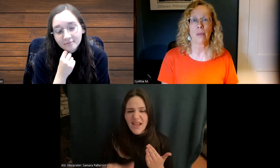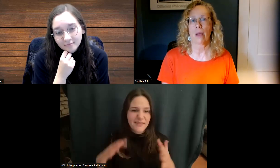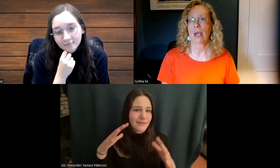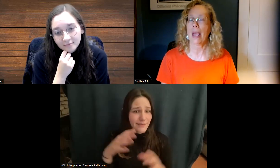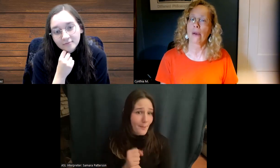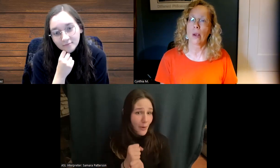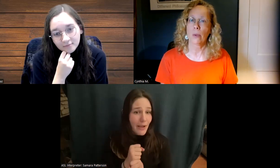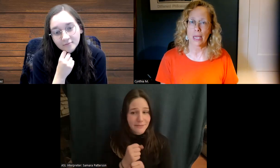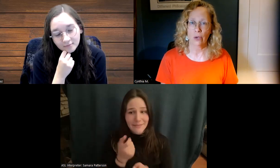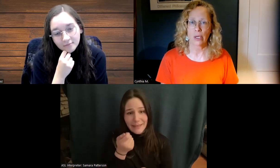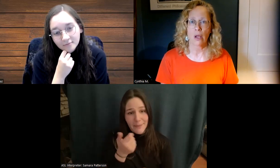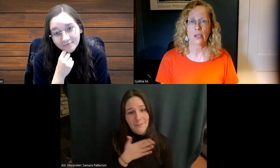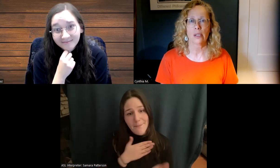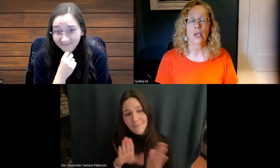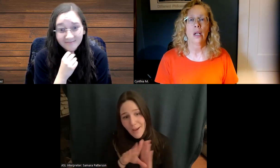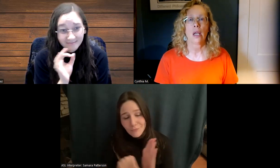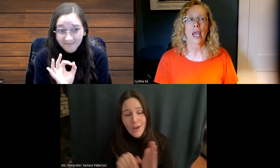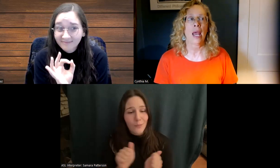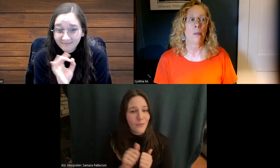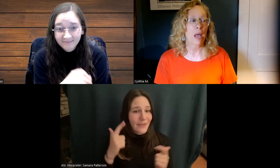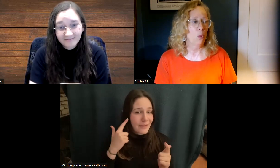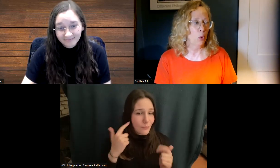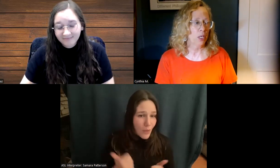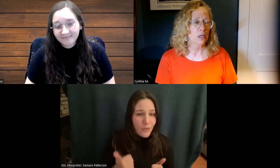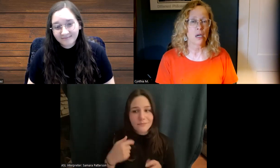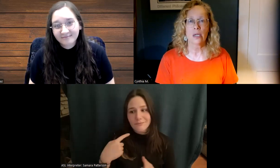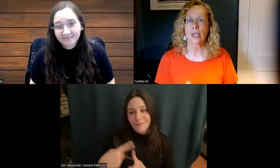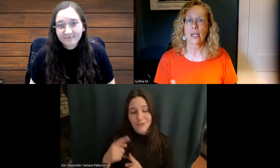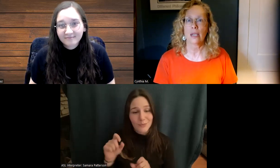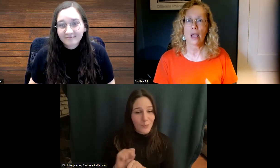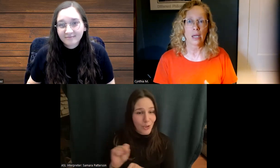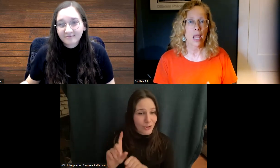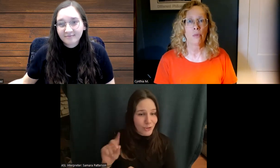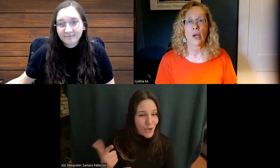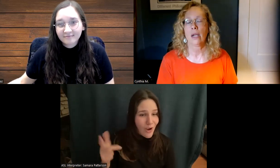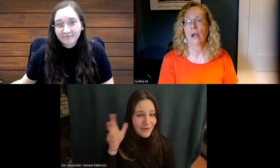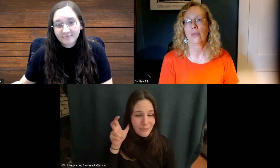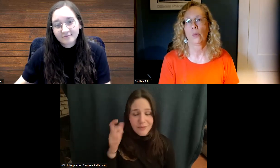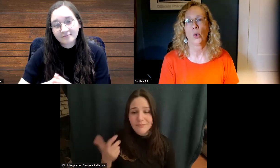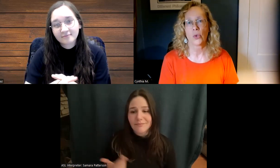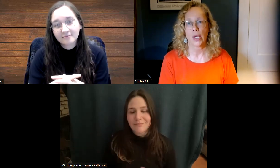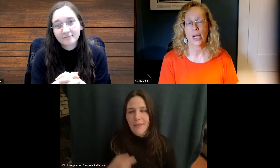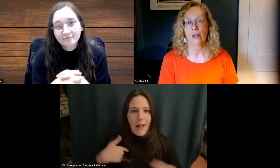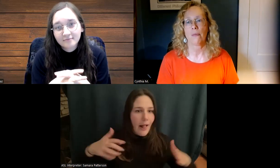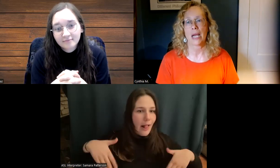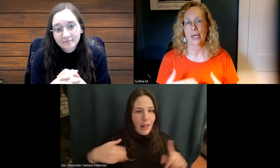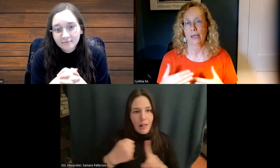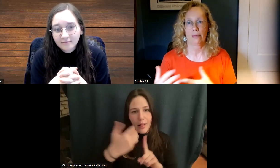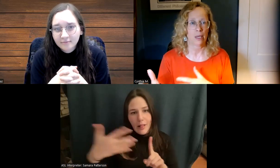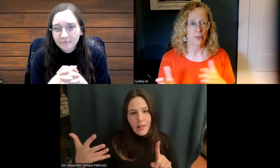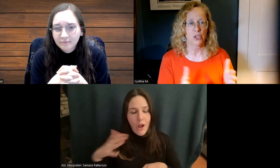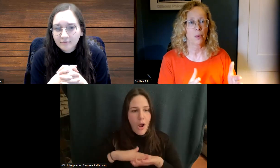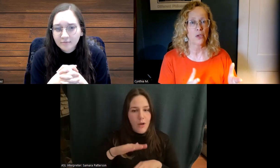little bit about my background with my hearing loss and about working dogs. I did not elaborate on the work side of